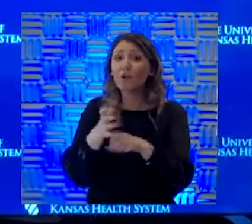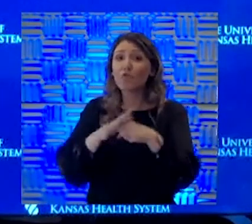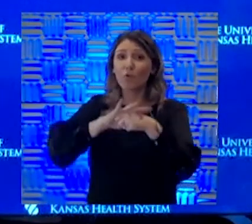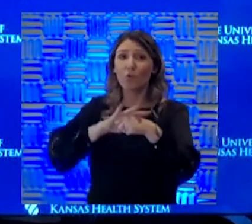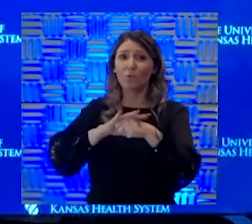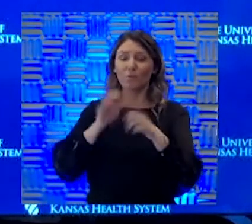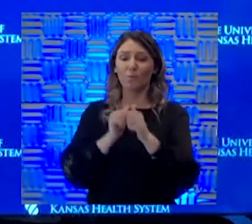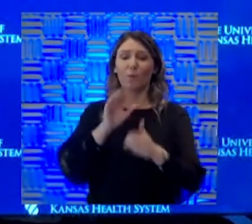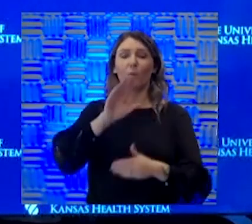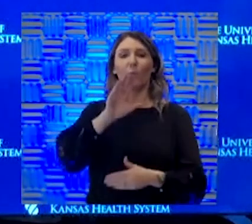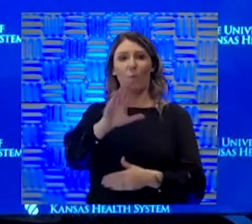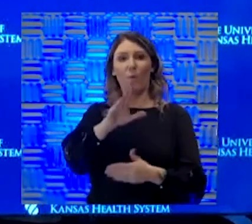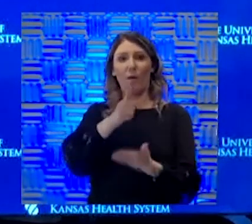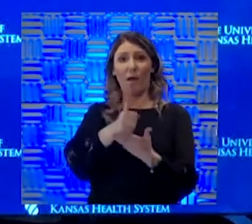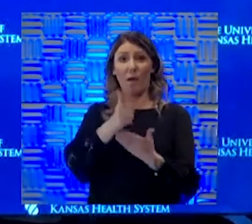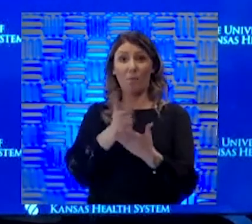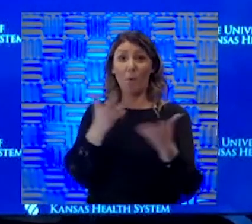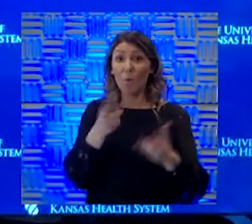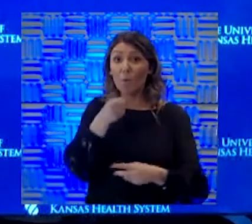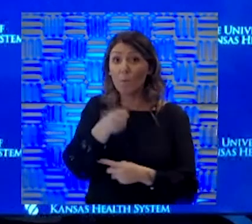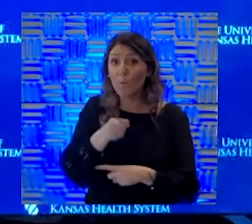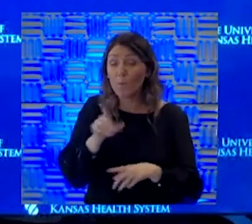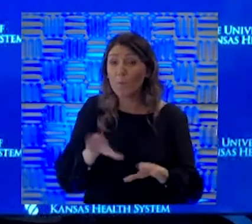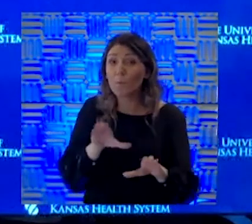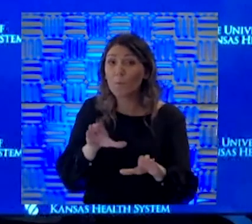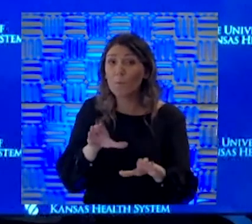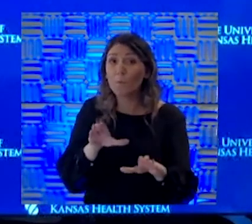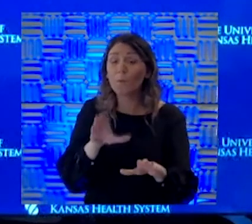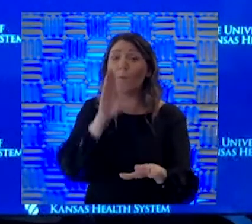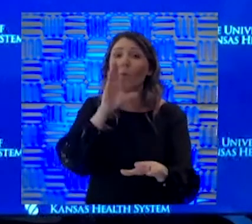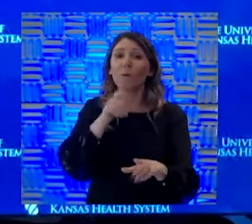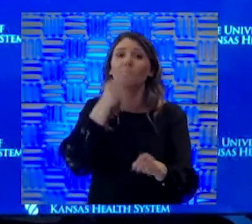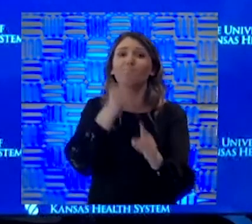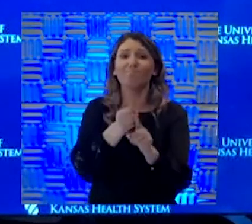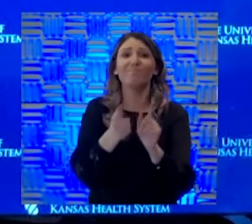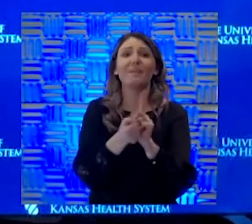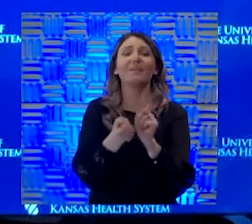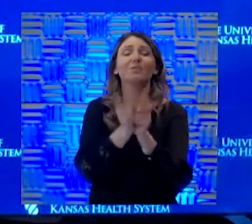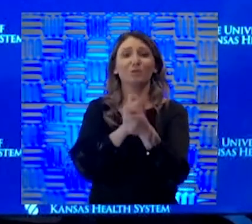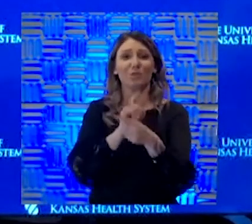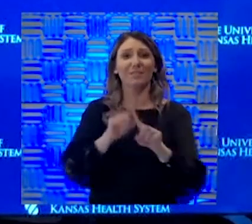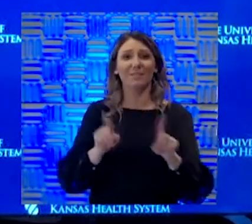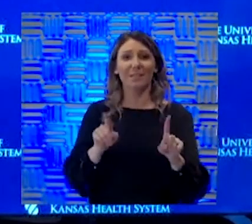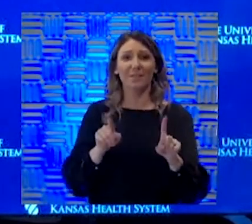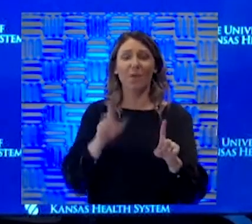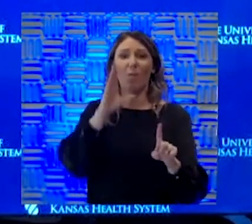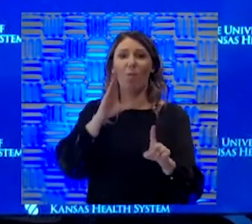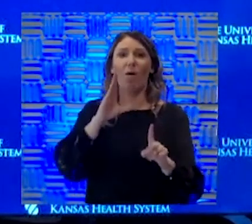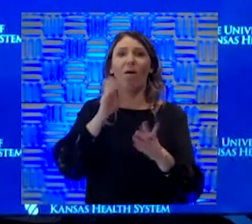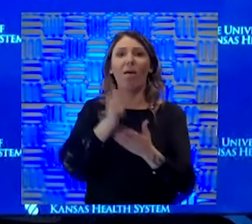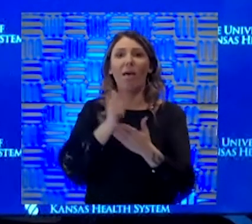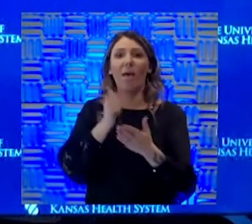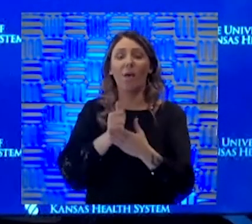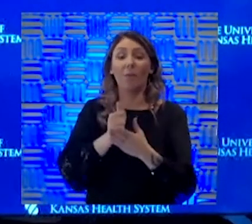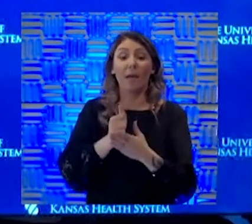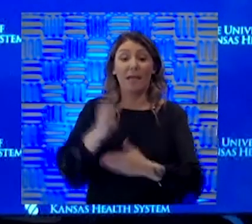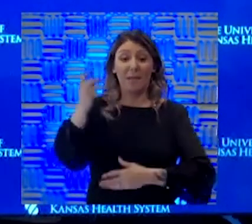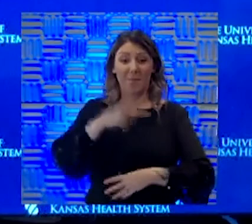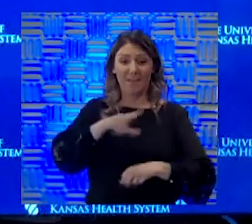help. What you do will make the difference. That's what's going to help us get back to a more normal life. Stay